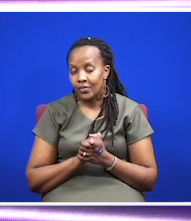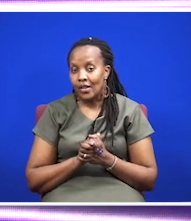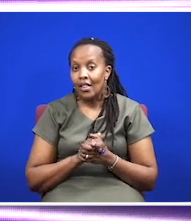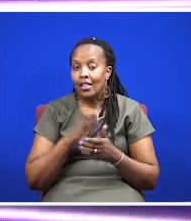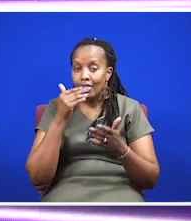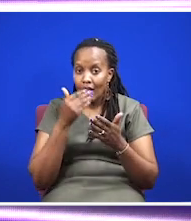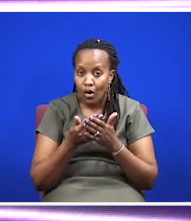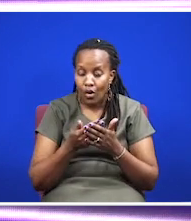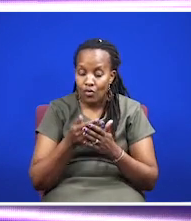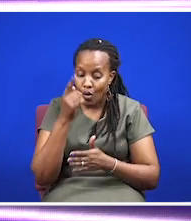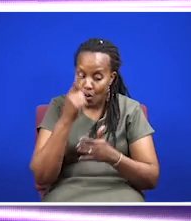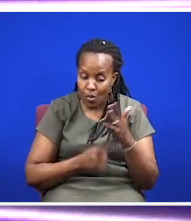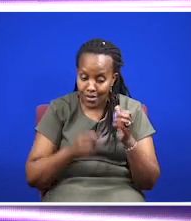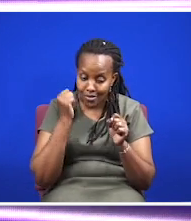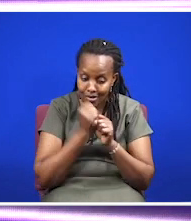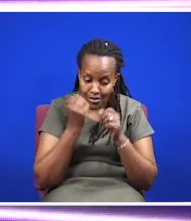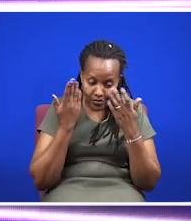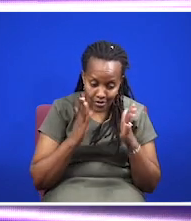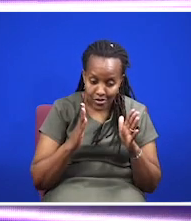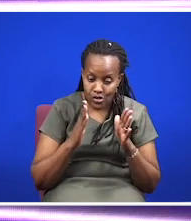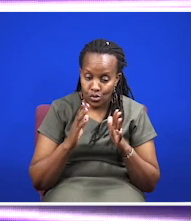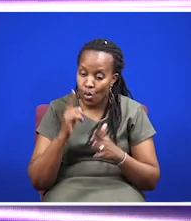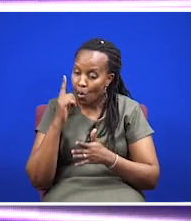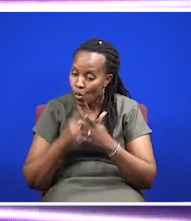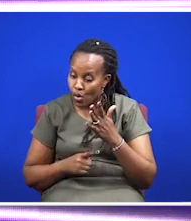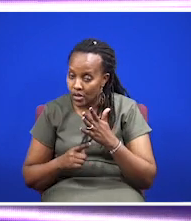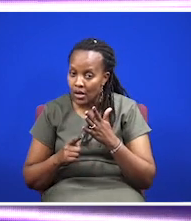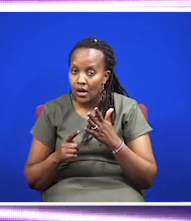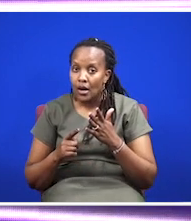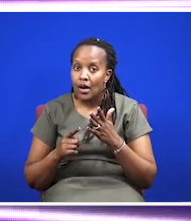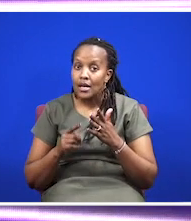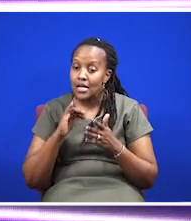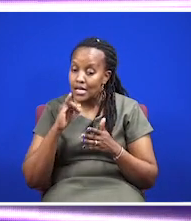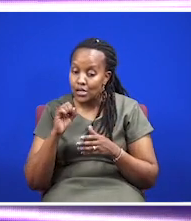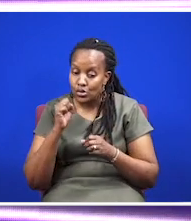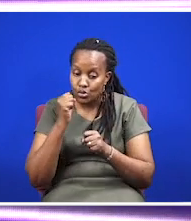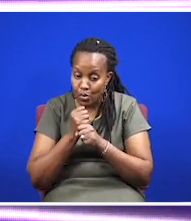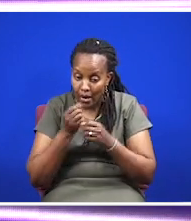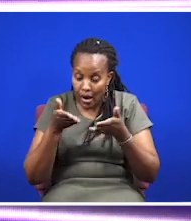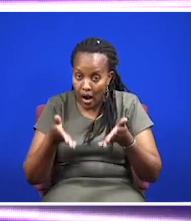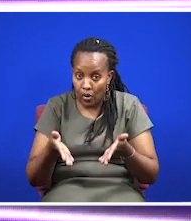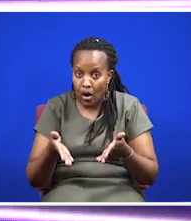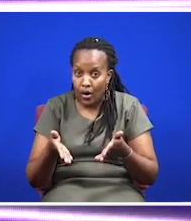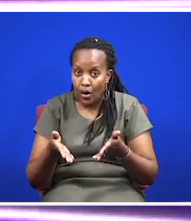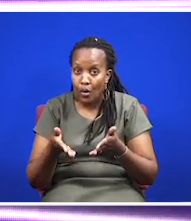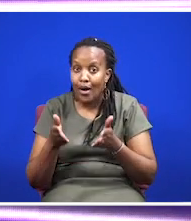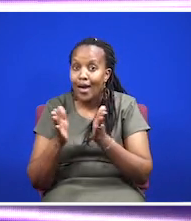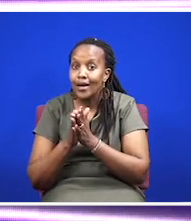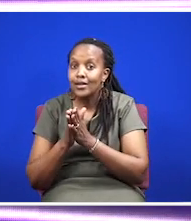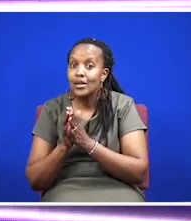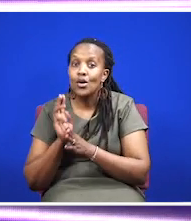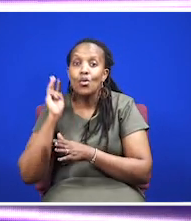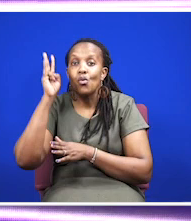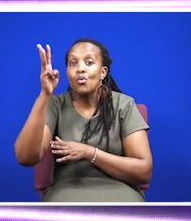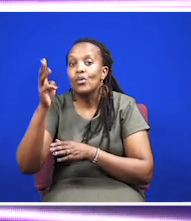do in the days that lie ahead. But also, that statement, open wide your mouth and